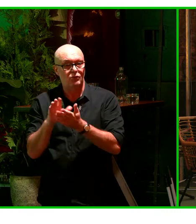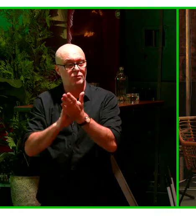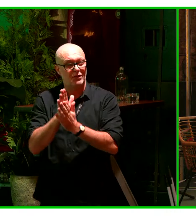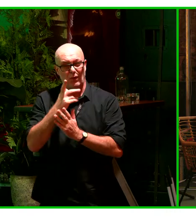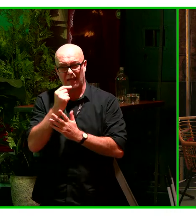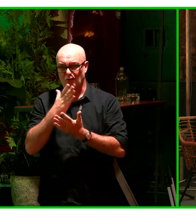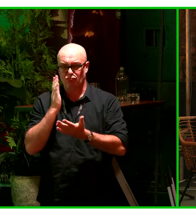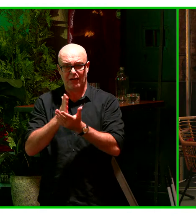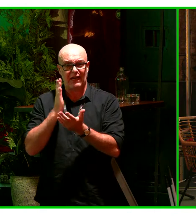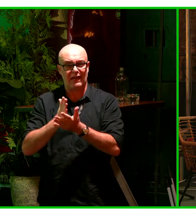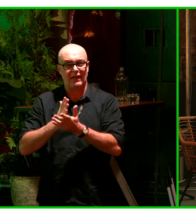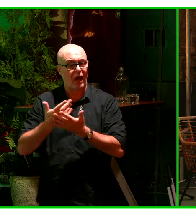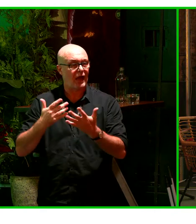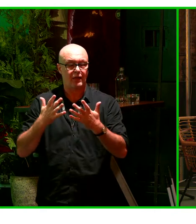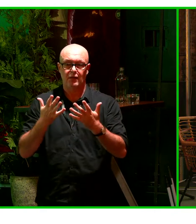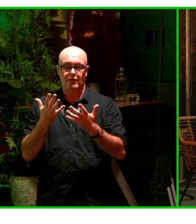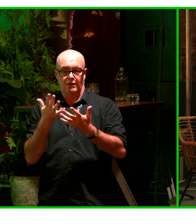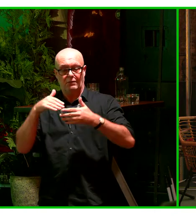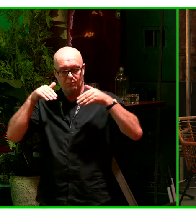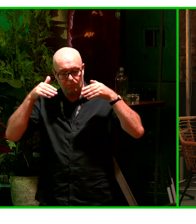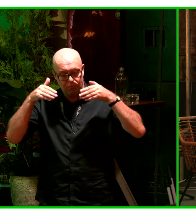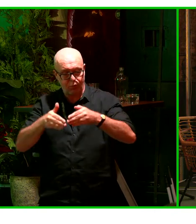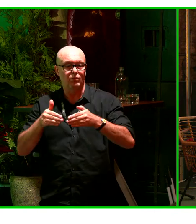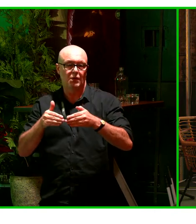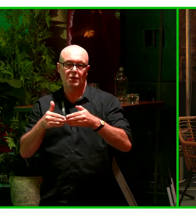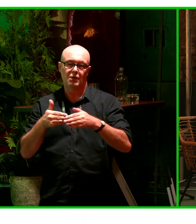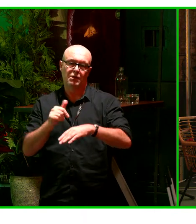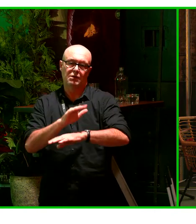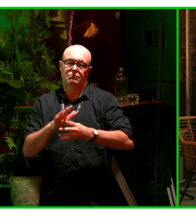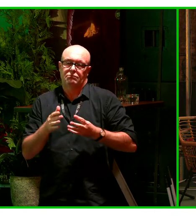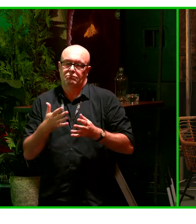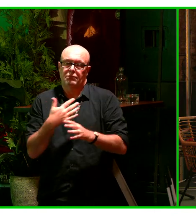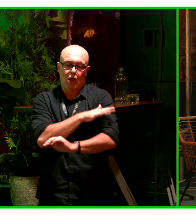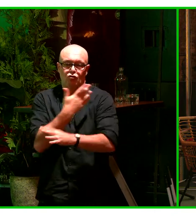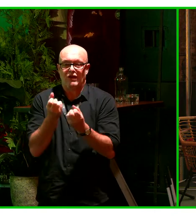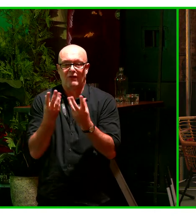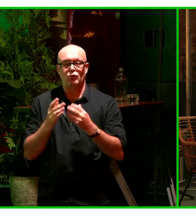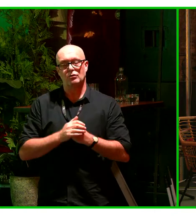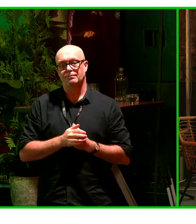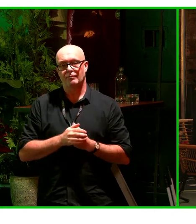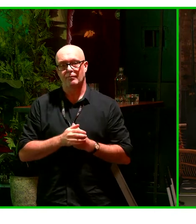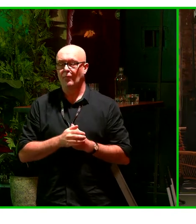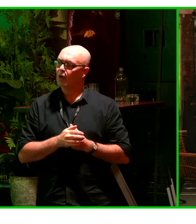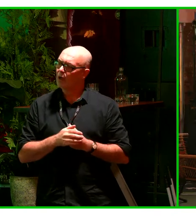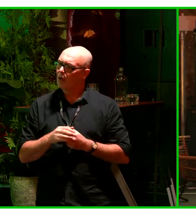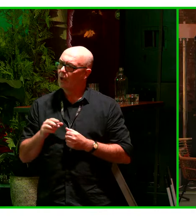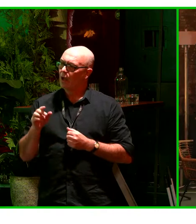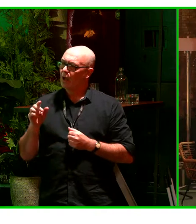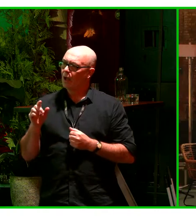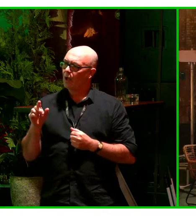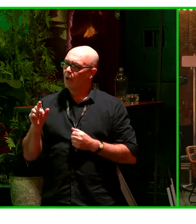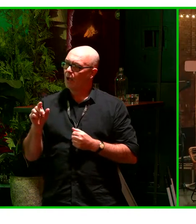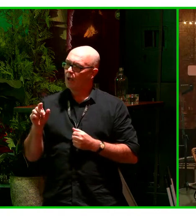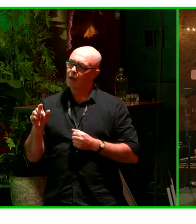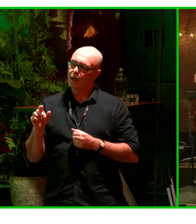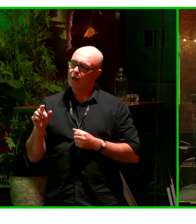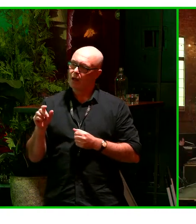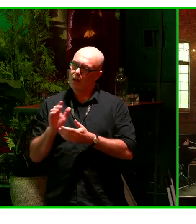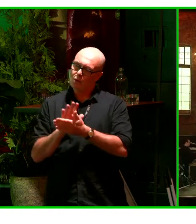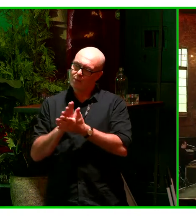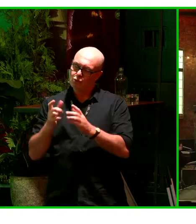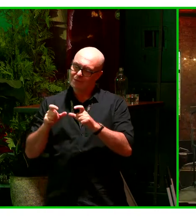industrial revolution. Thank you. Thanks, Joe. Andy, would you mind if we went straight to a discussion? Because you already outlined what's going on in